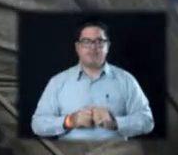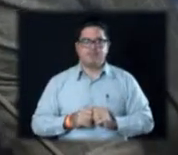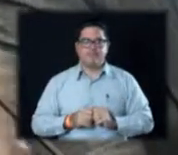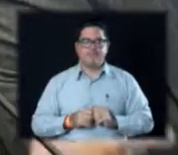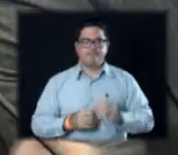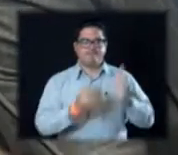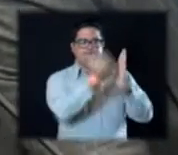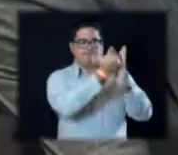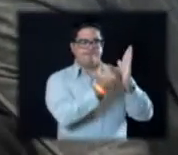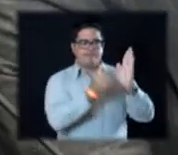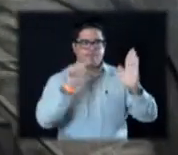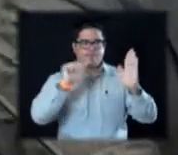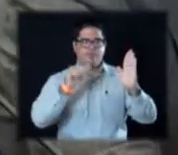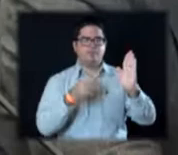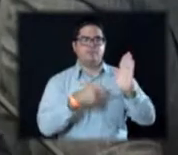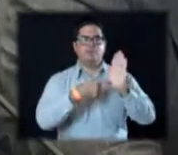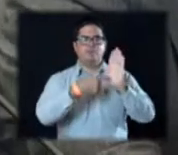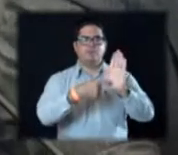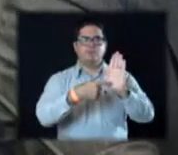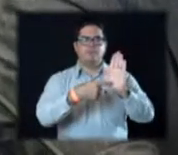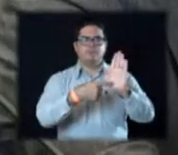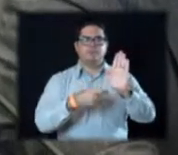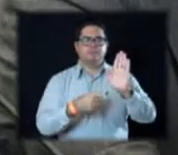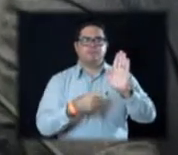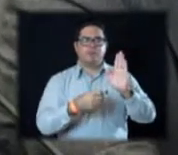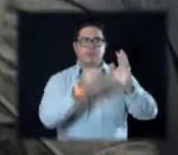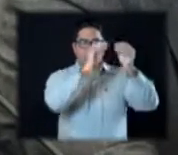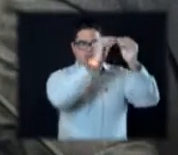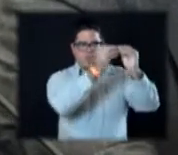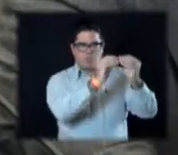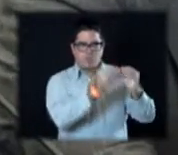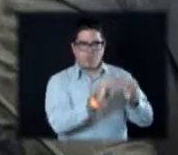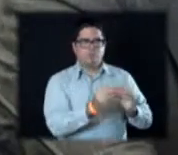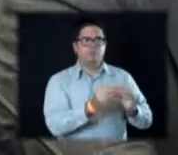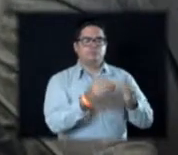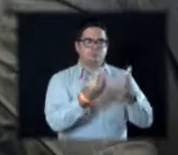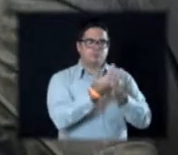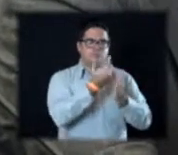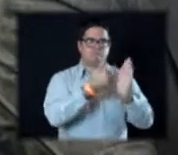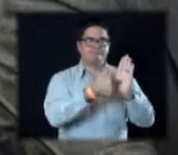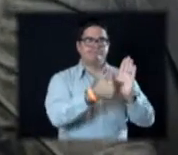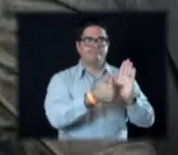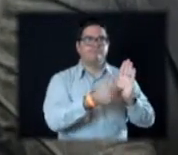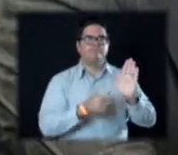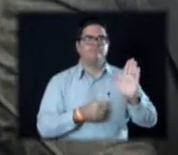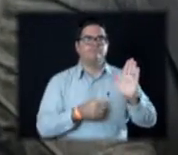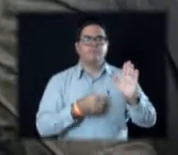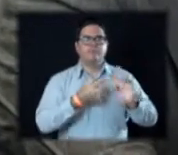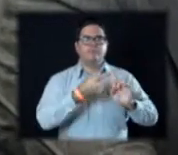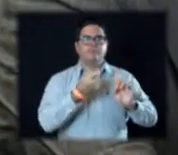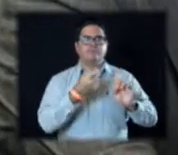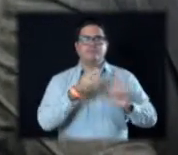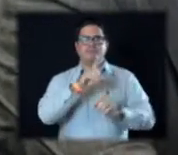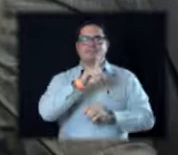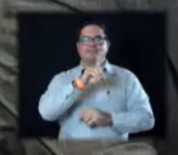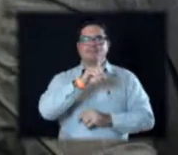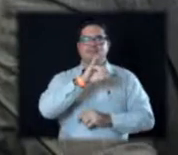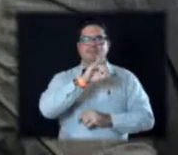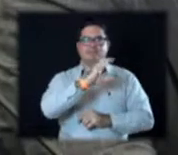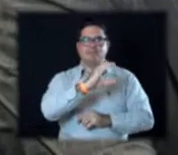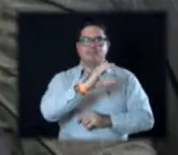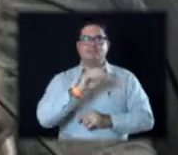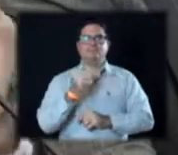a reconciliation of the numbers in the new presentation to those of the December 18th presentation.